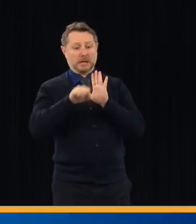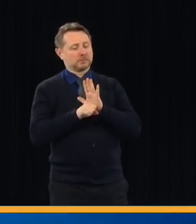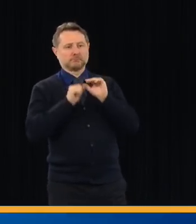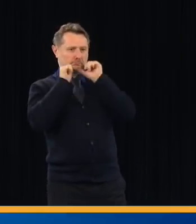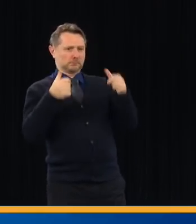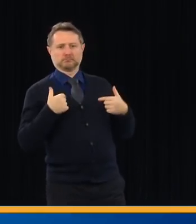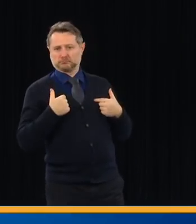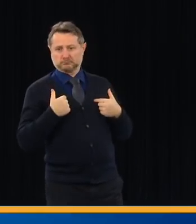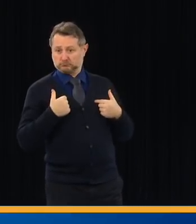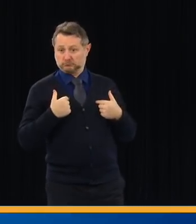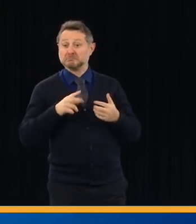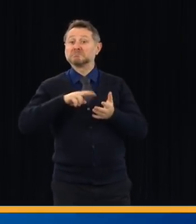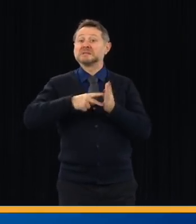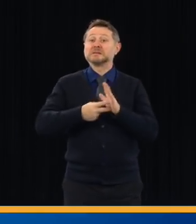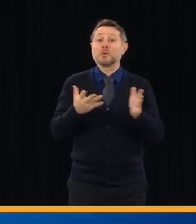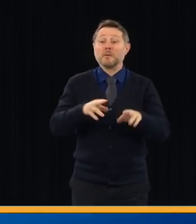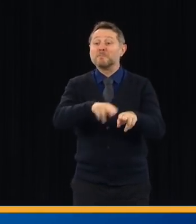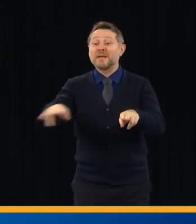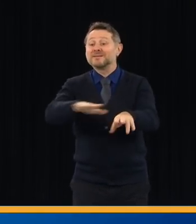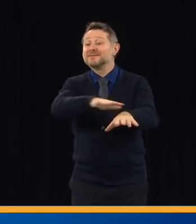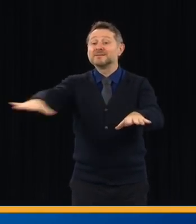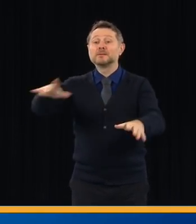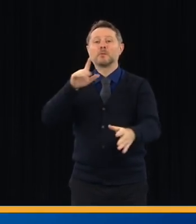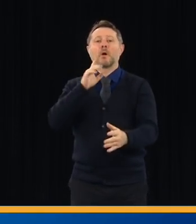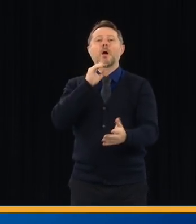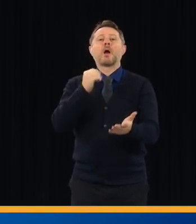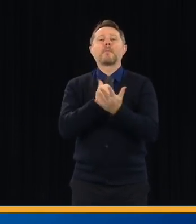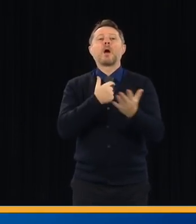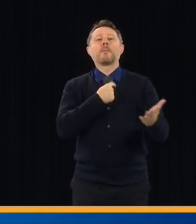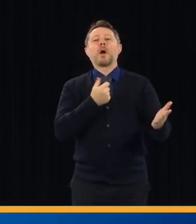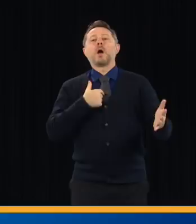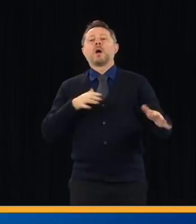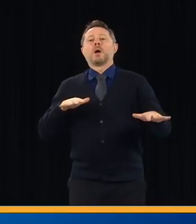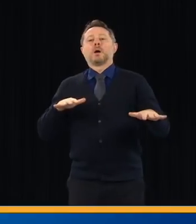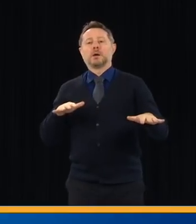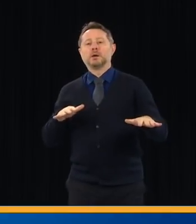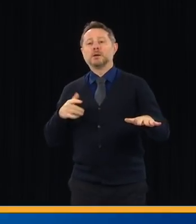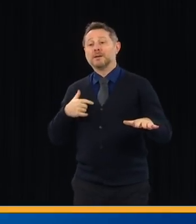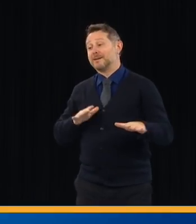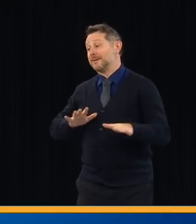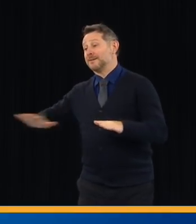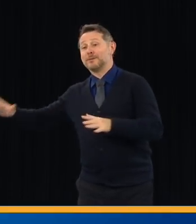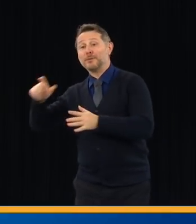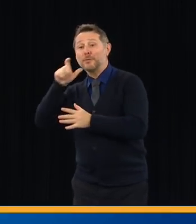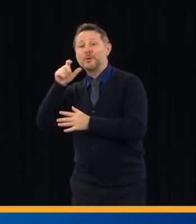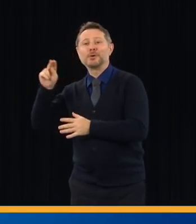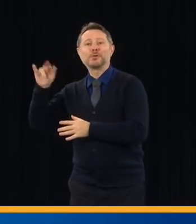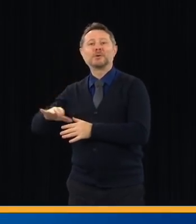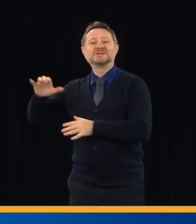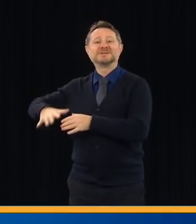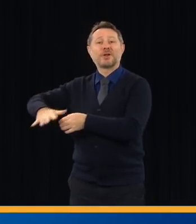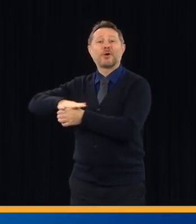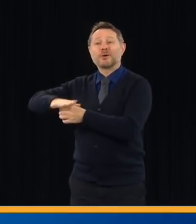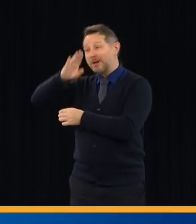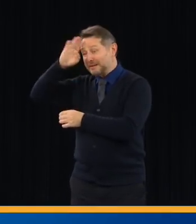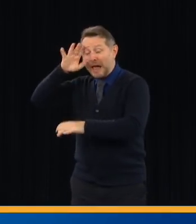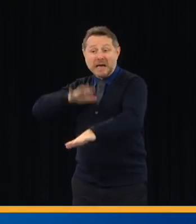2,500-bed facility will relieve a lot of pressure on the downstate system.